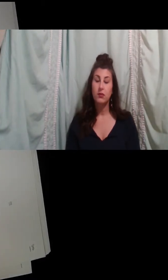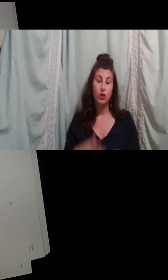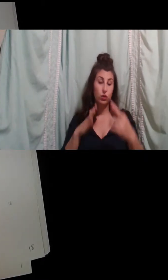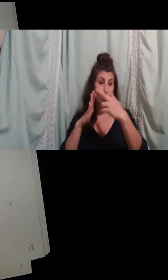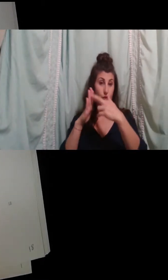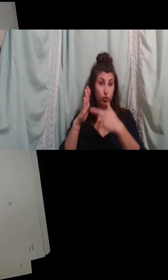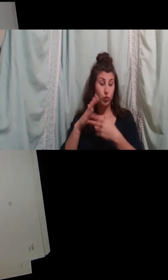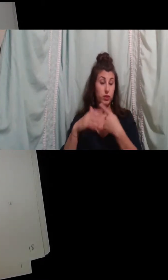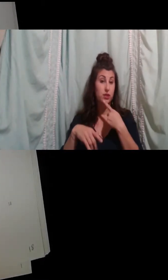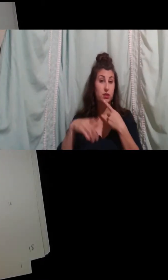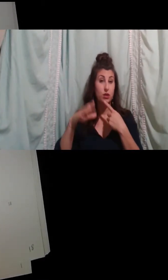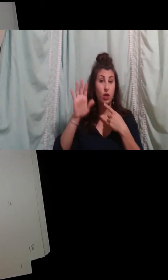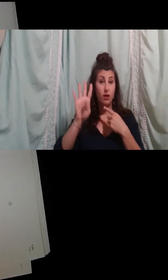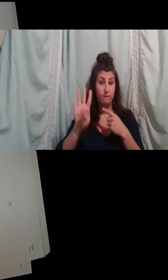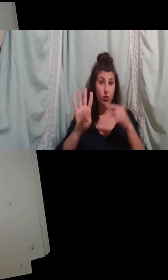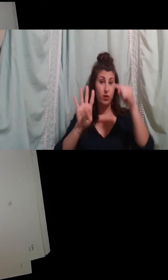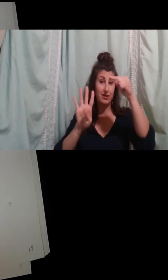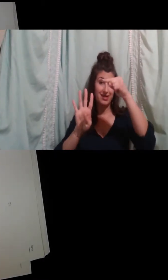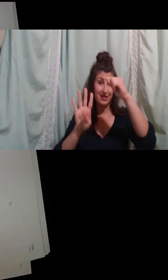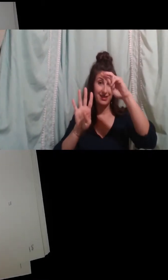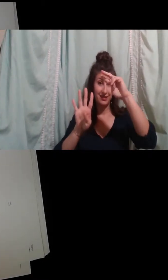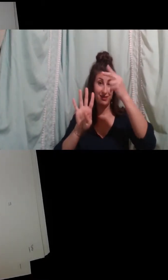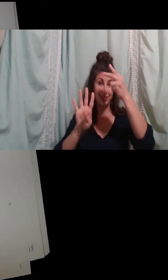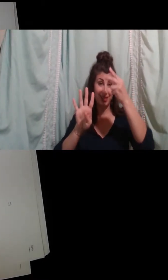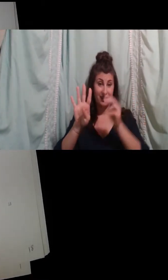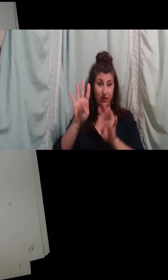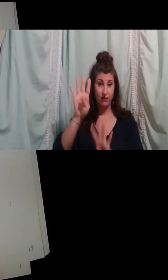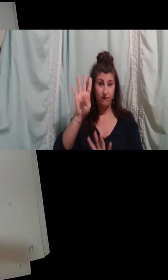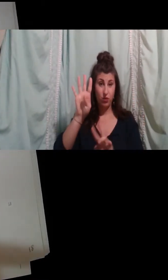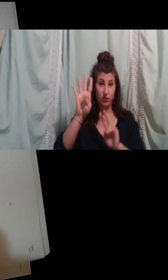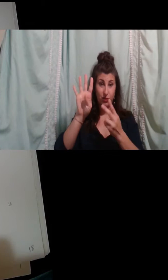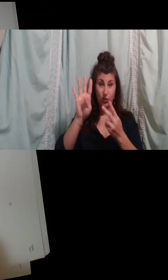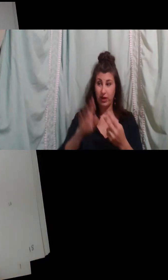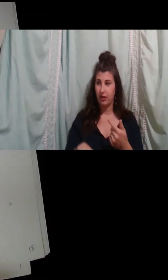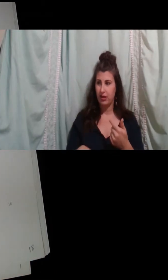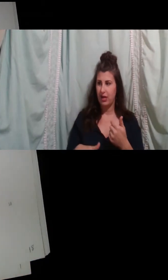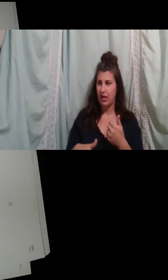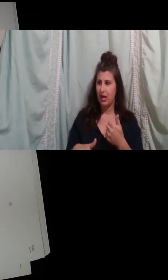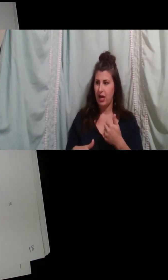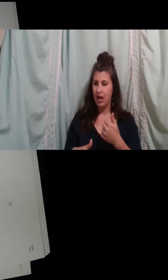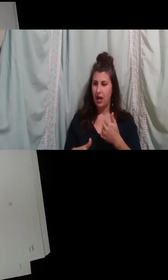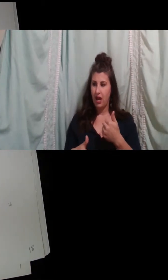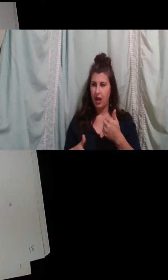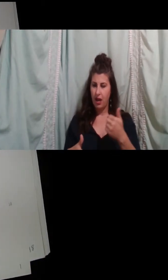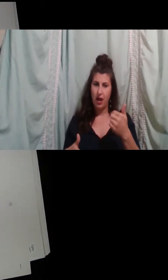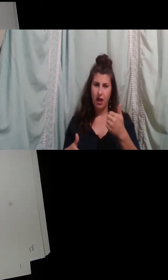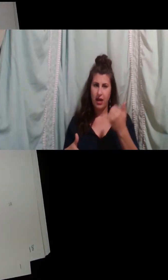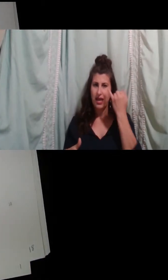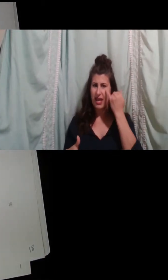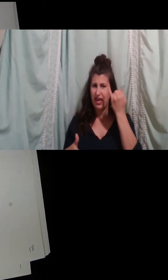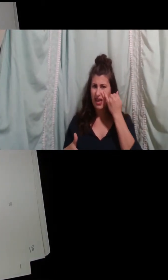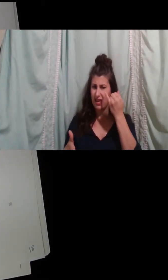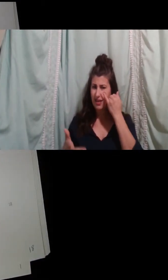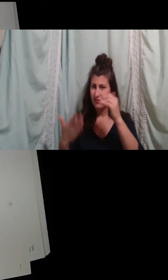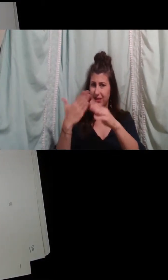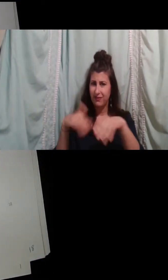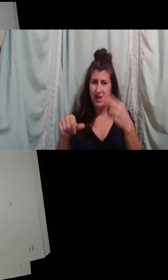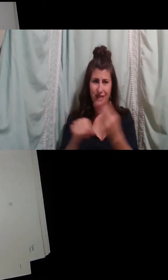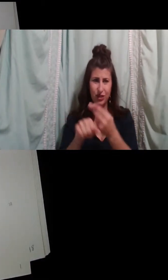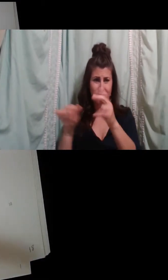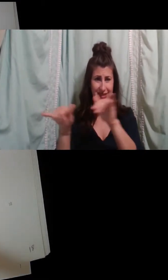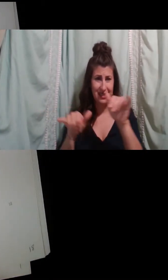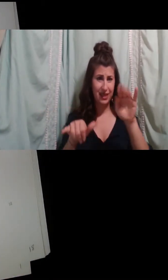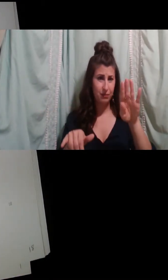my rule says if I have 4 to the negative second over 4 squared, my rules say that if I'm dividing with the same base, I